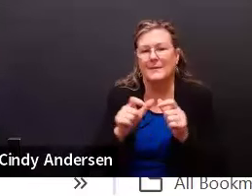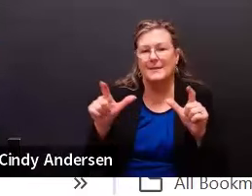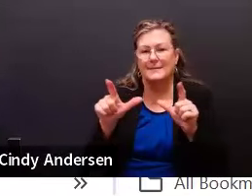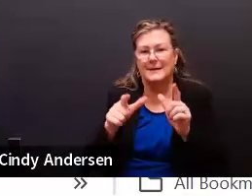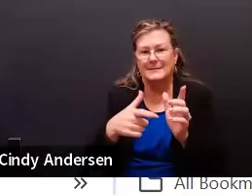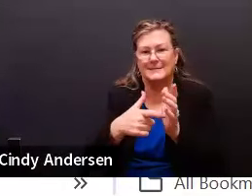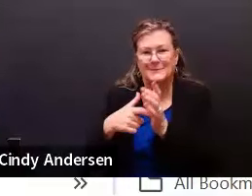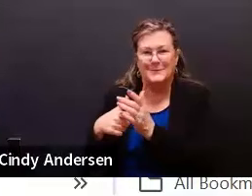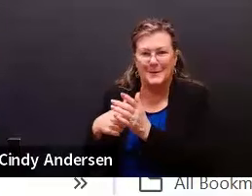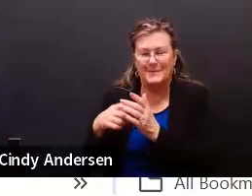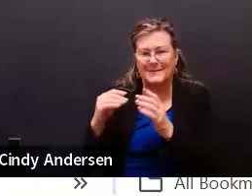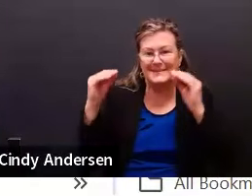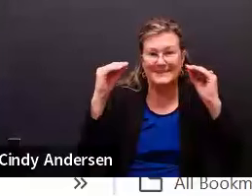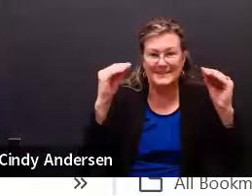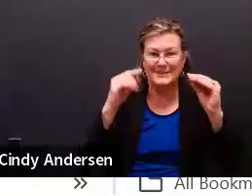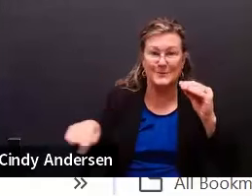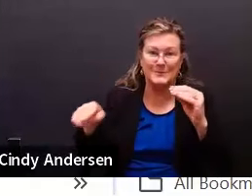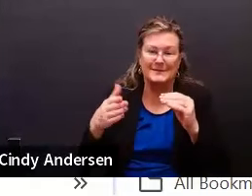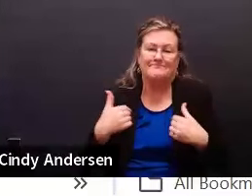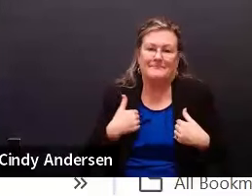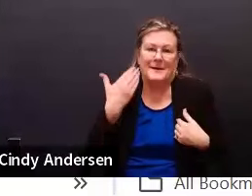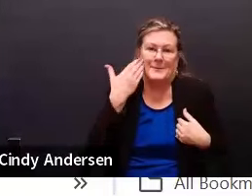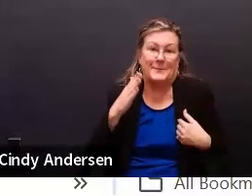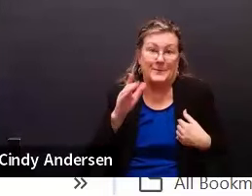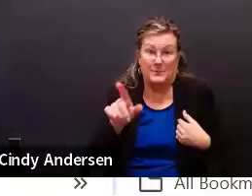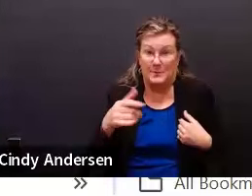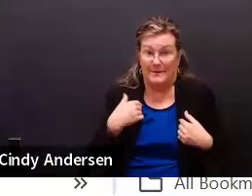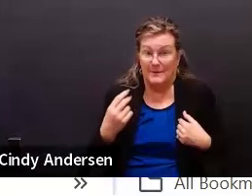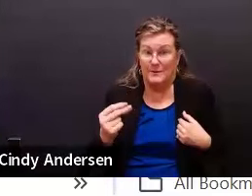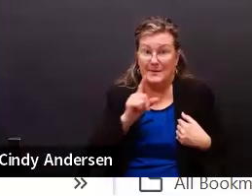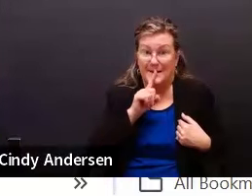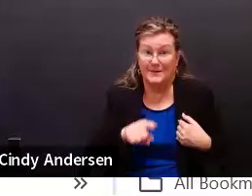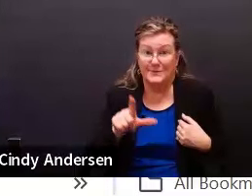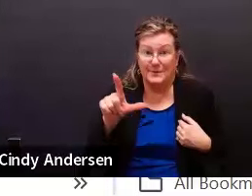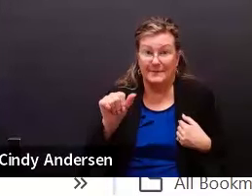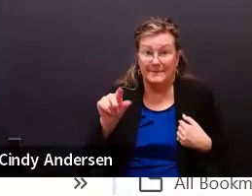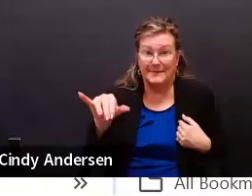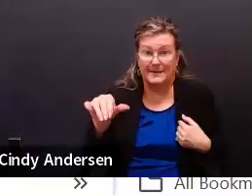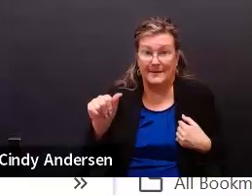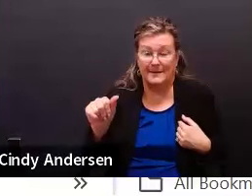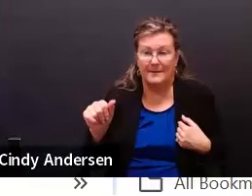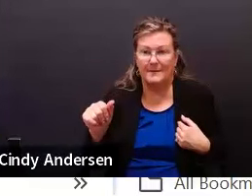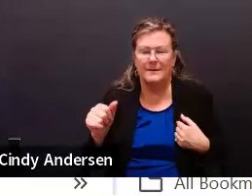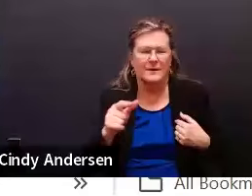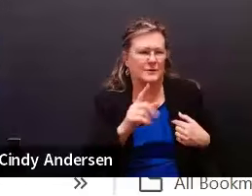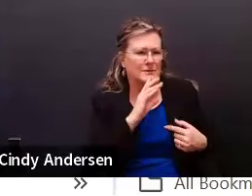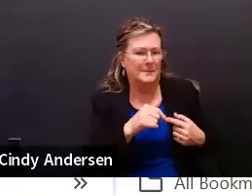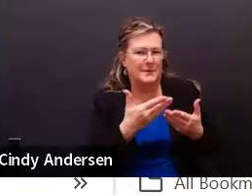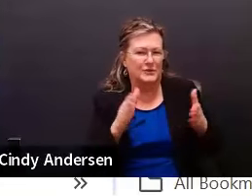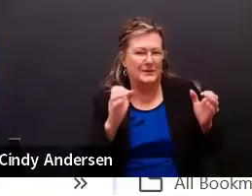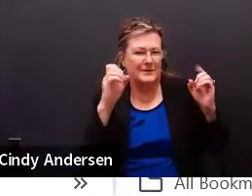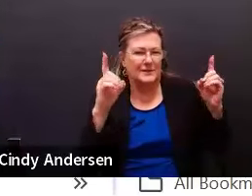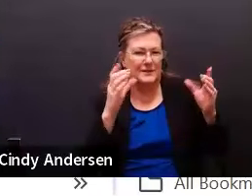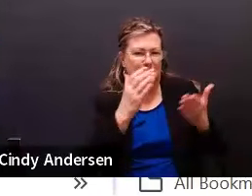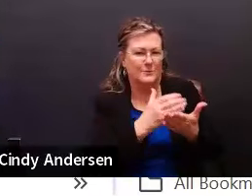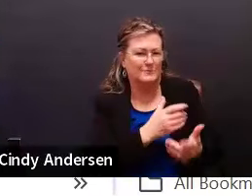requirements and in teaching those things? So I don't know if you have an answer to that, Lavinia. Well, so you're talking more around those gen ed courses, right? We're